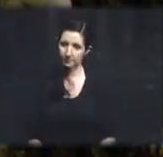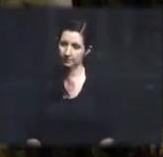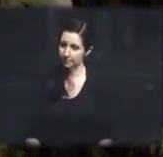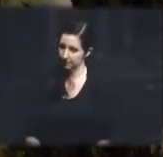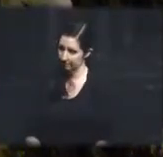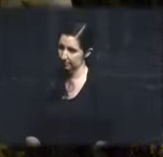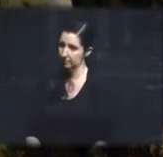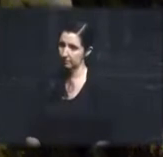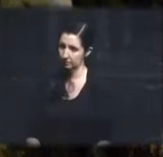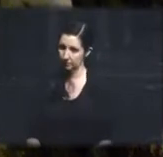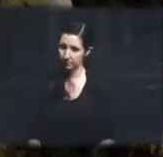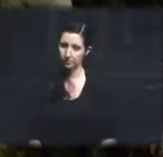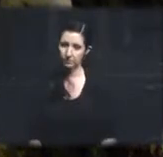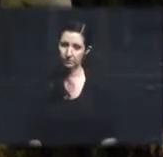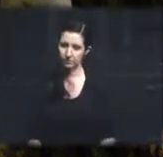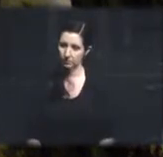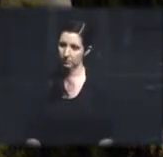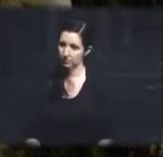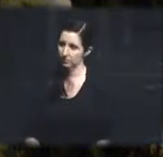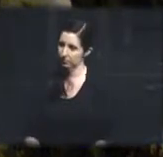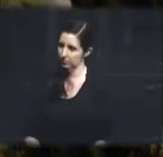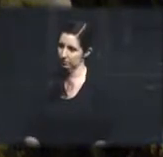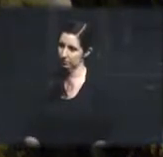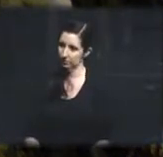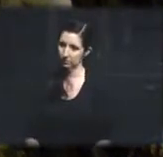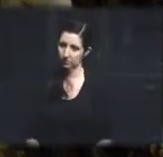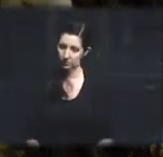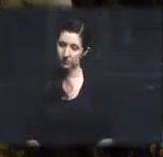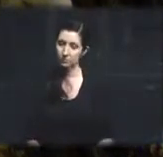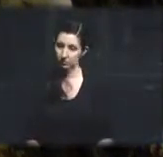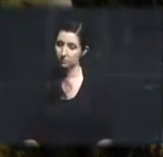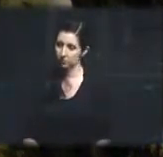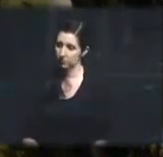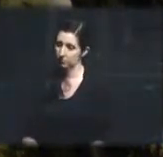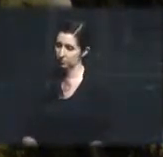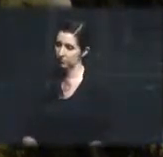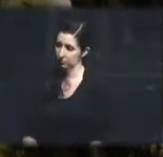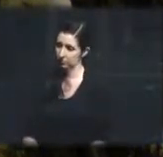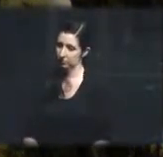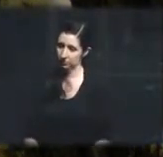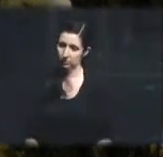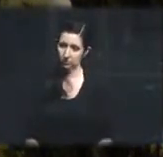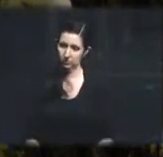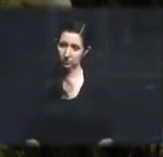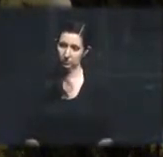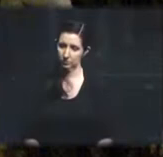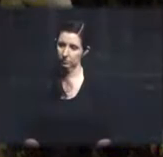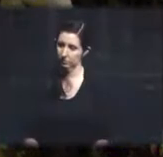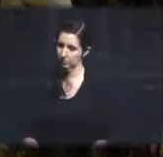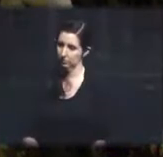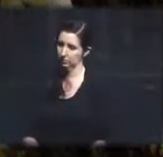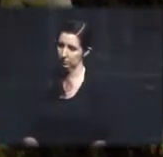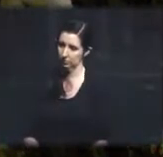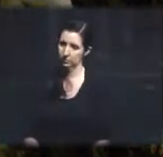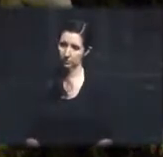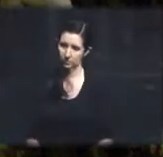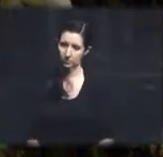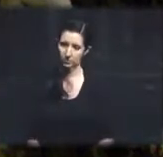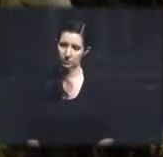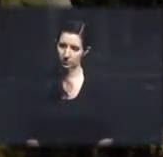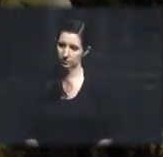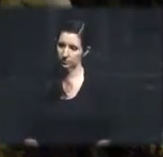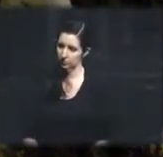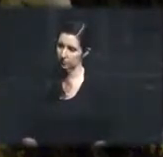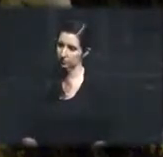the telephone to call IT. So if IT developed this, we could use the same type of app that would be more supportive to the